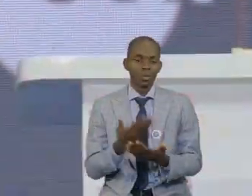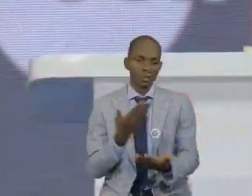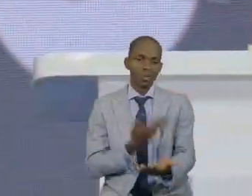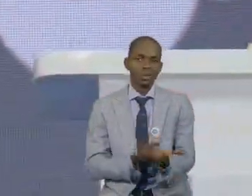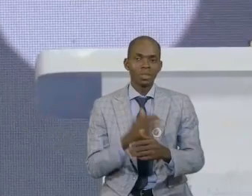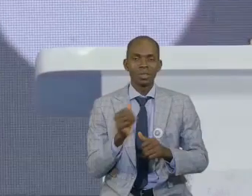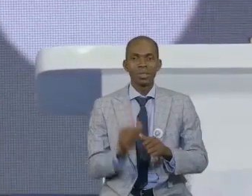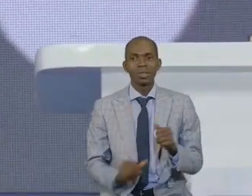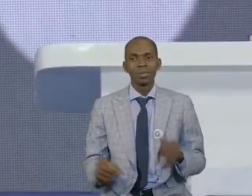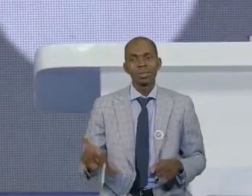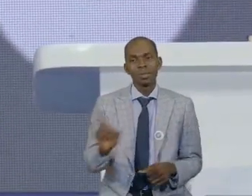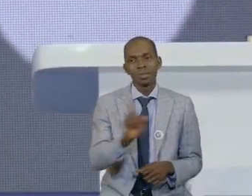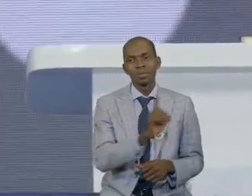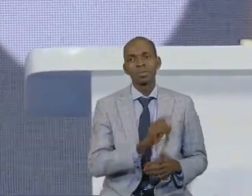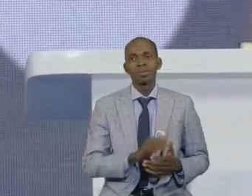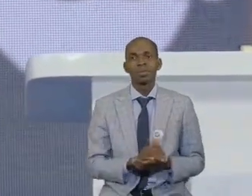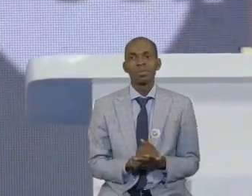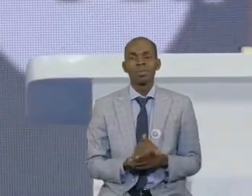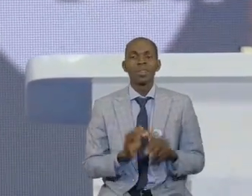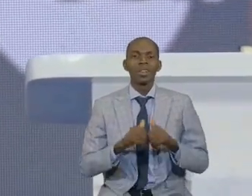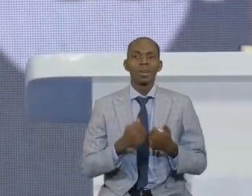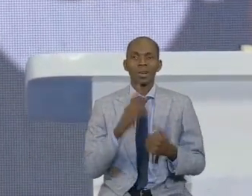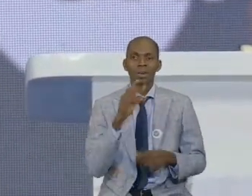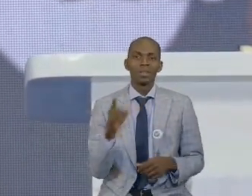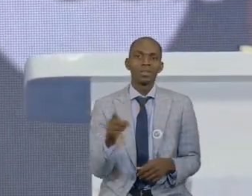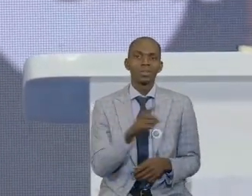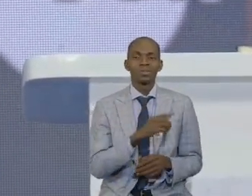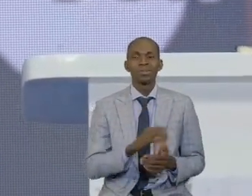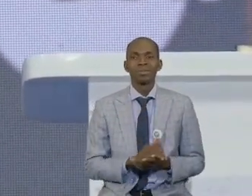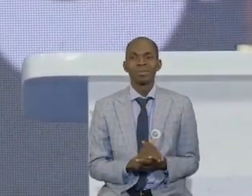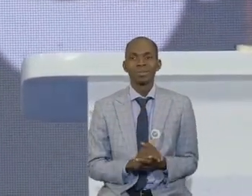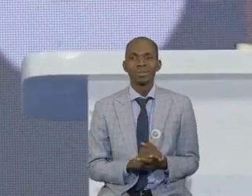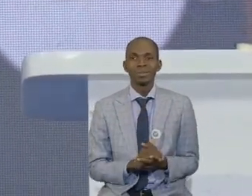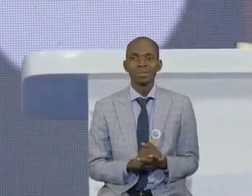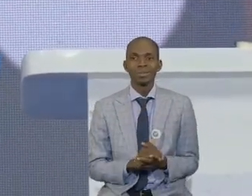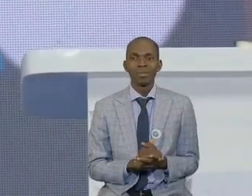Bonjour à tout le monde. How are you? Comment allez-vous?